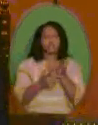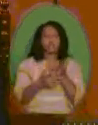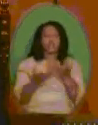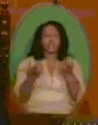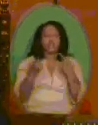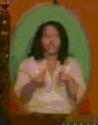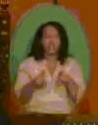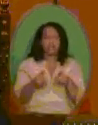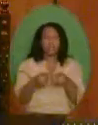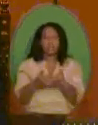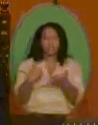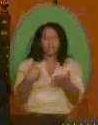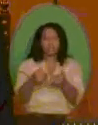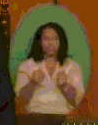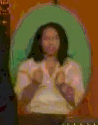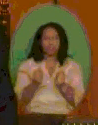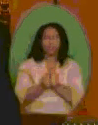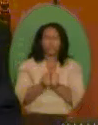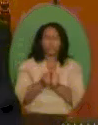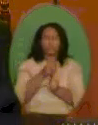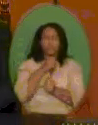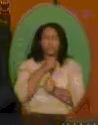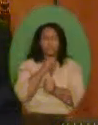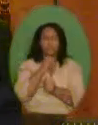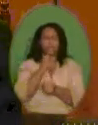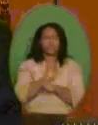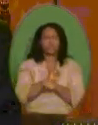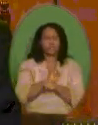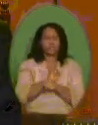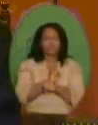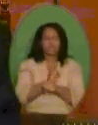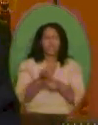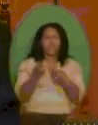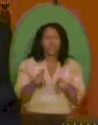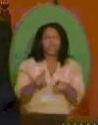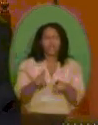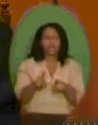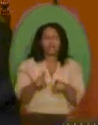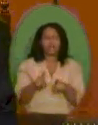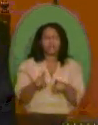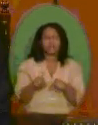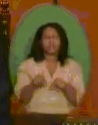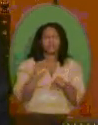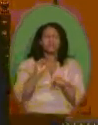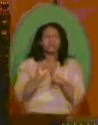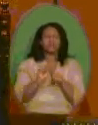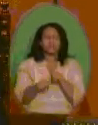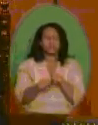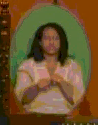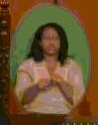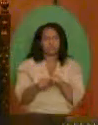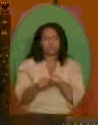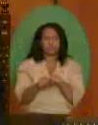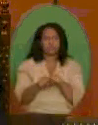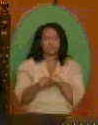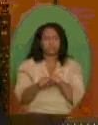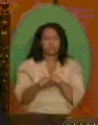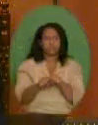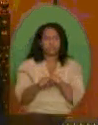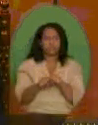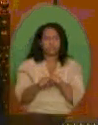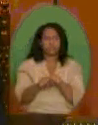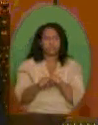early on today never repeat themselves. And so, to facilitate